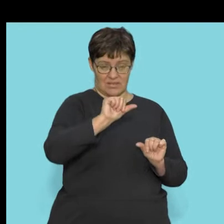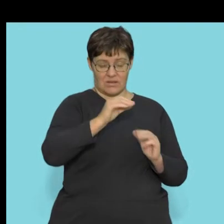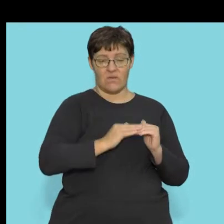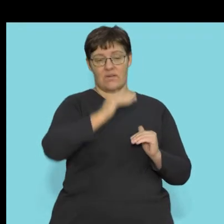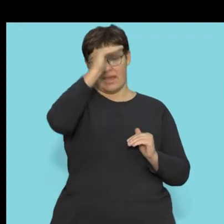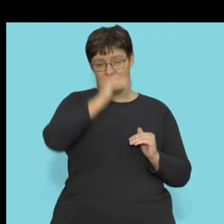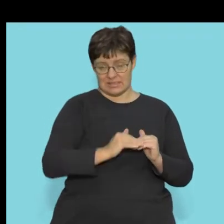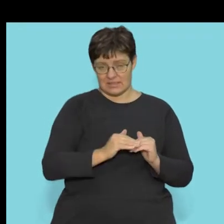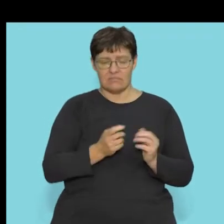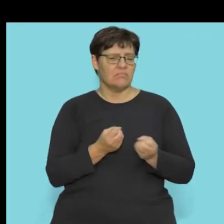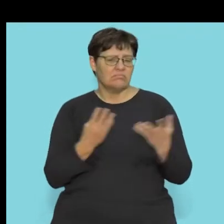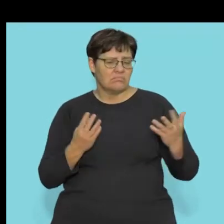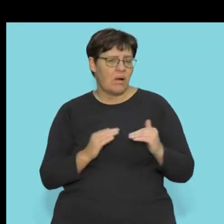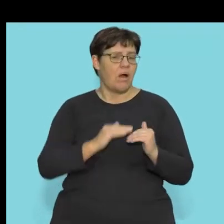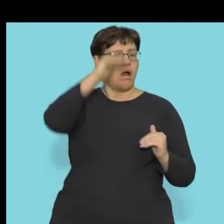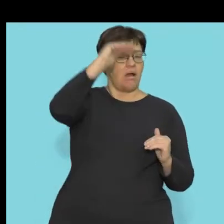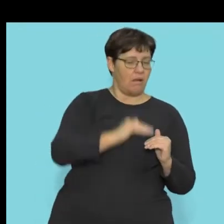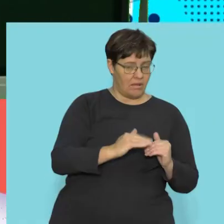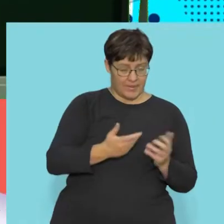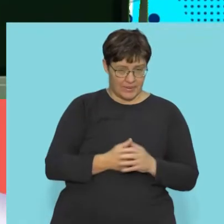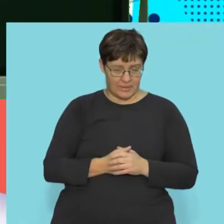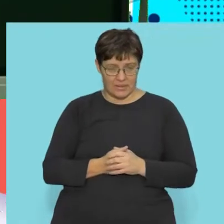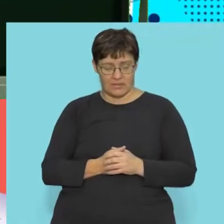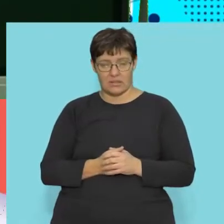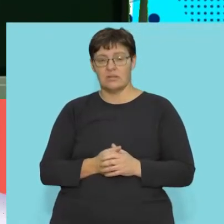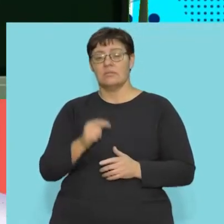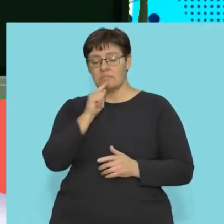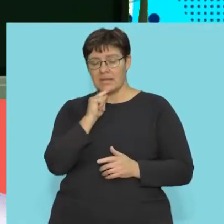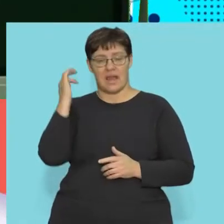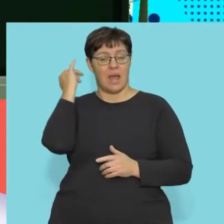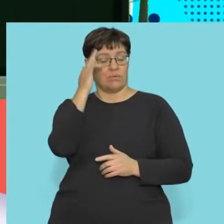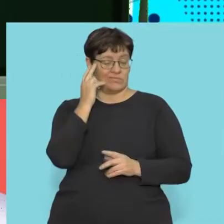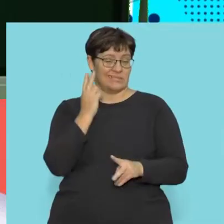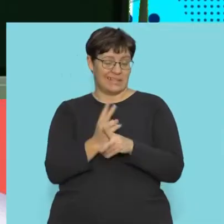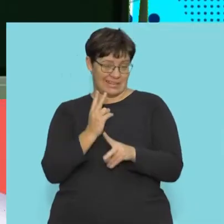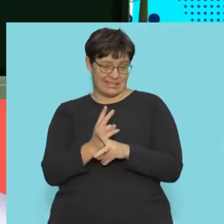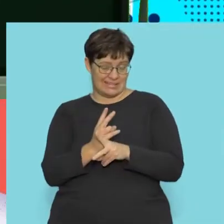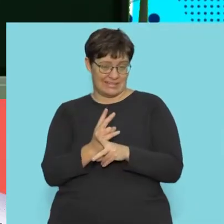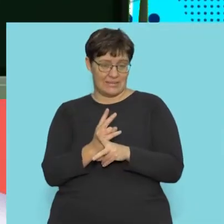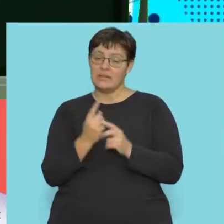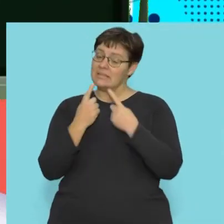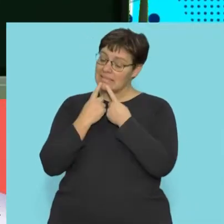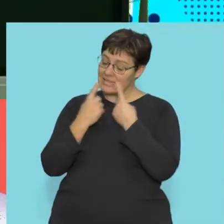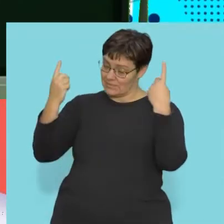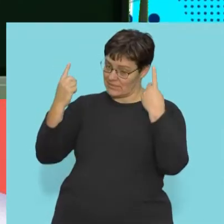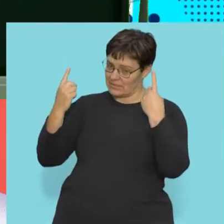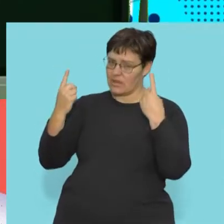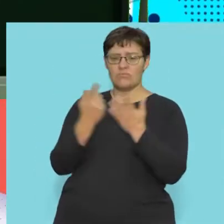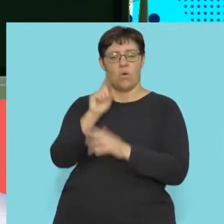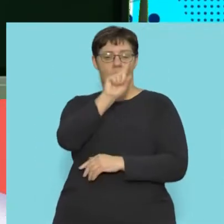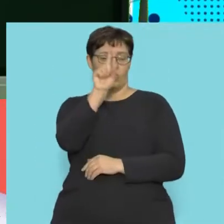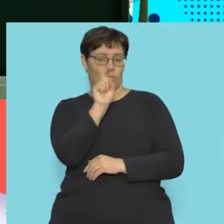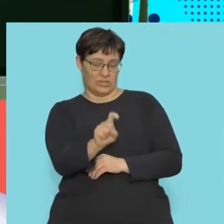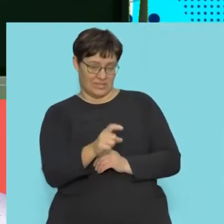of the height in terms of how much the bread rises. So that is a hypothesis. Again, it is a statement and not